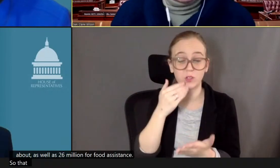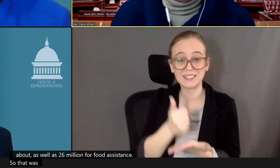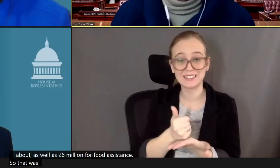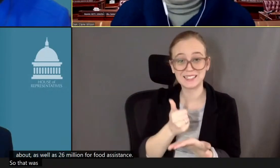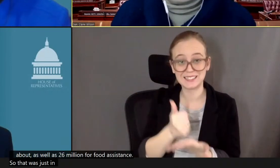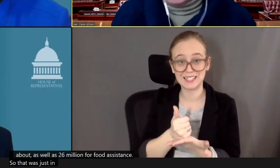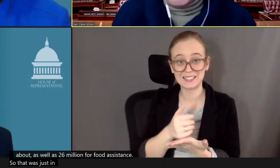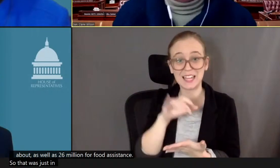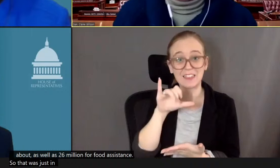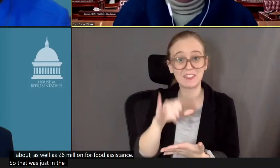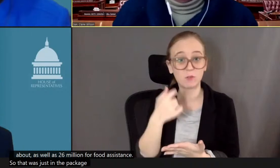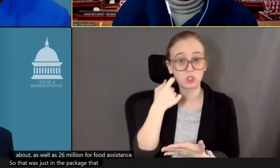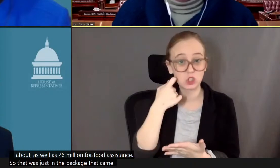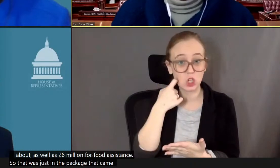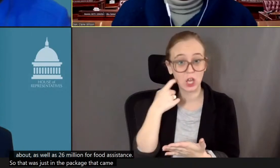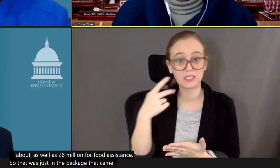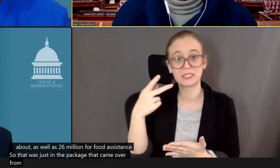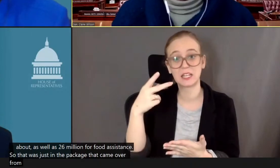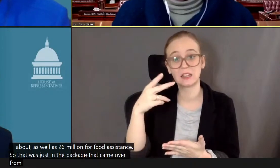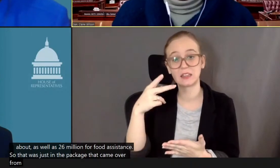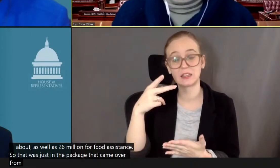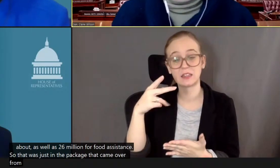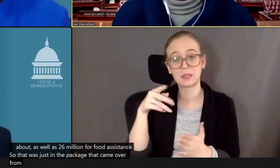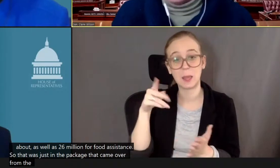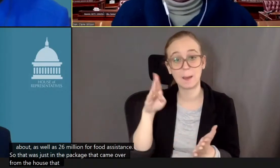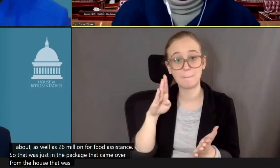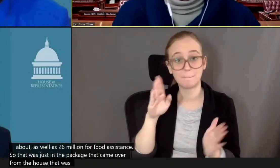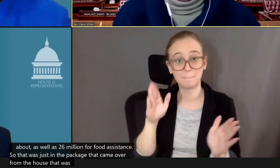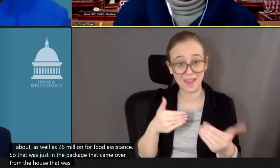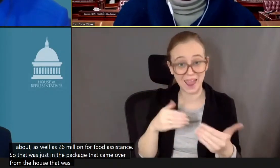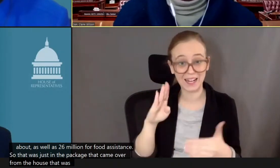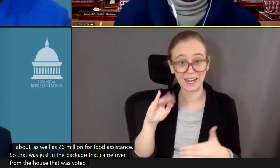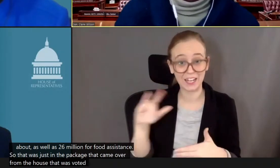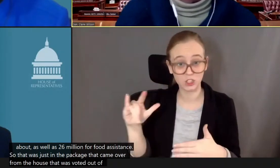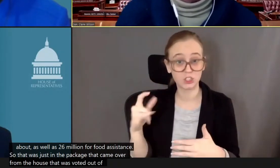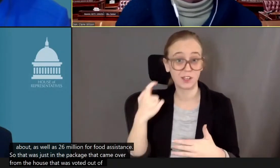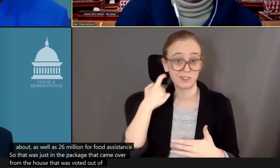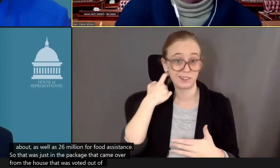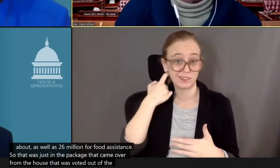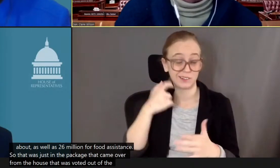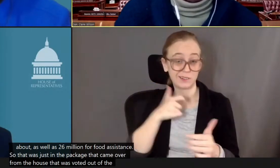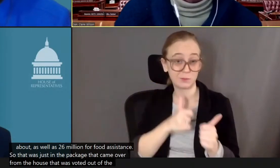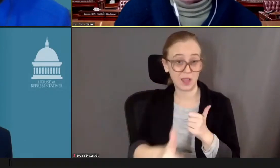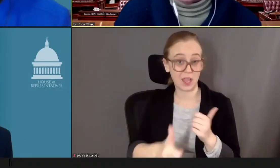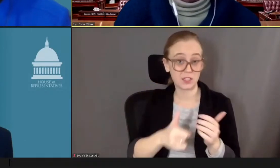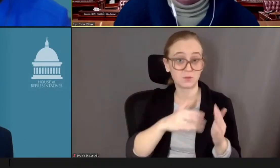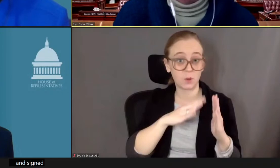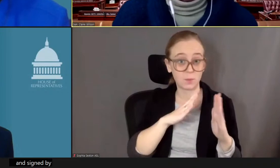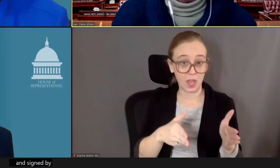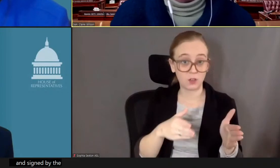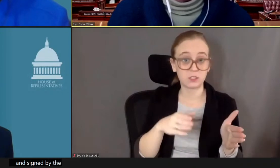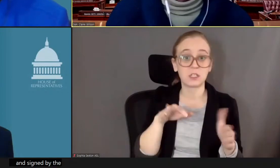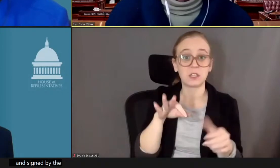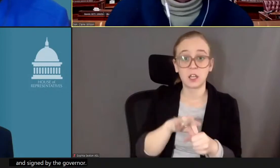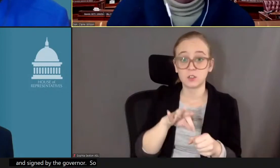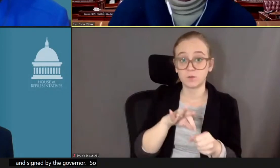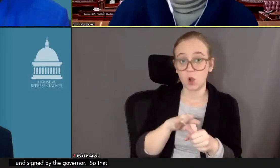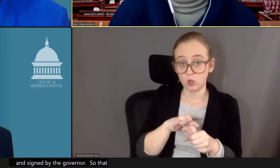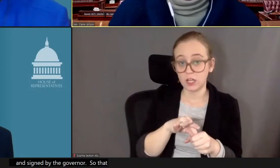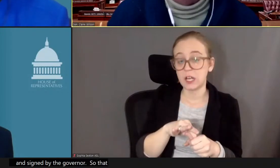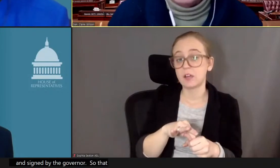package that came over from the House that was voted out of the Senate and signed by the governors. So that relief should be